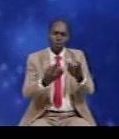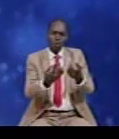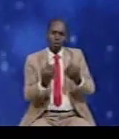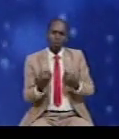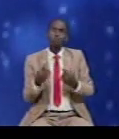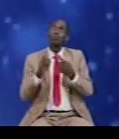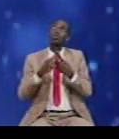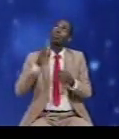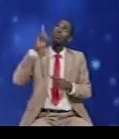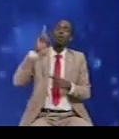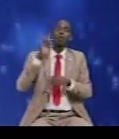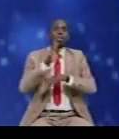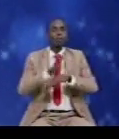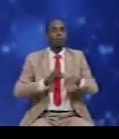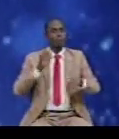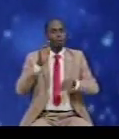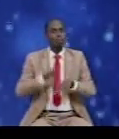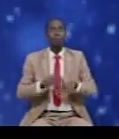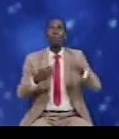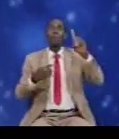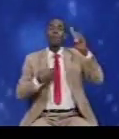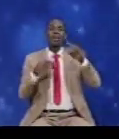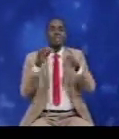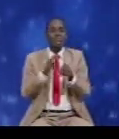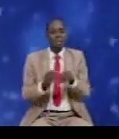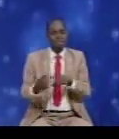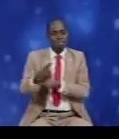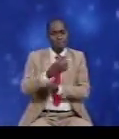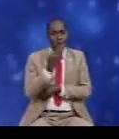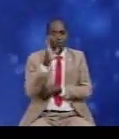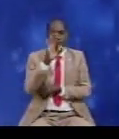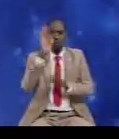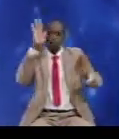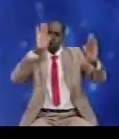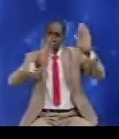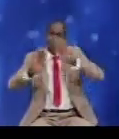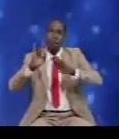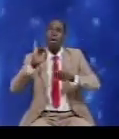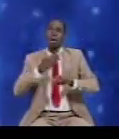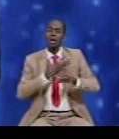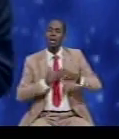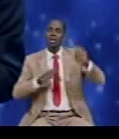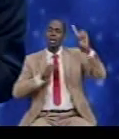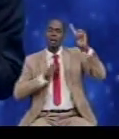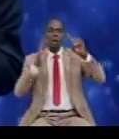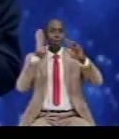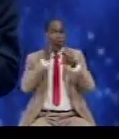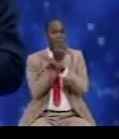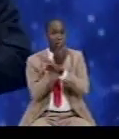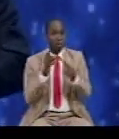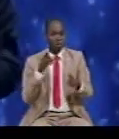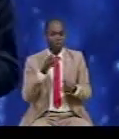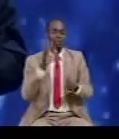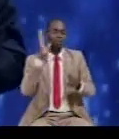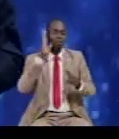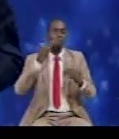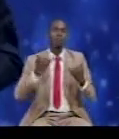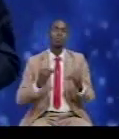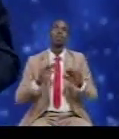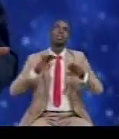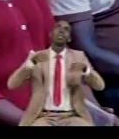me in the day of trouble, and I will deliver thee, and thou shalt glorify